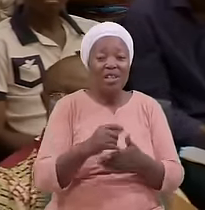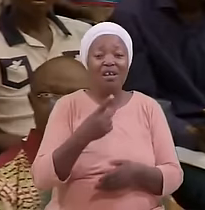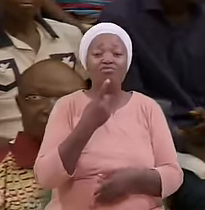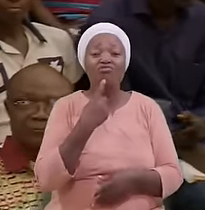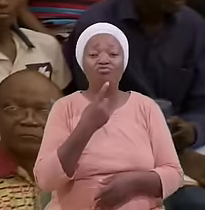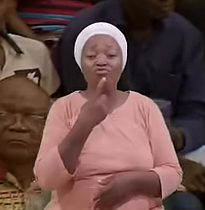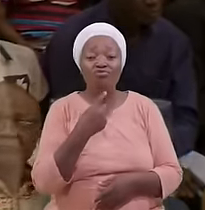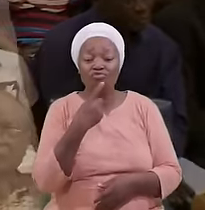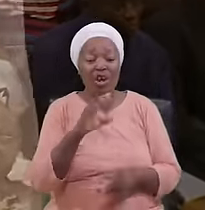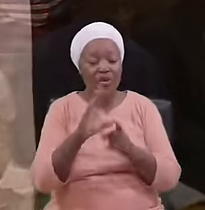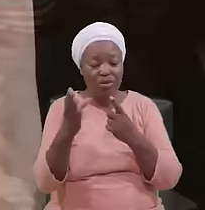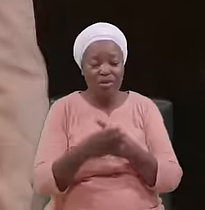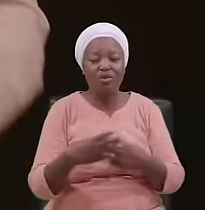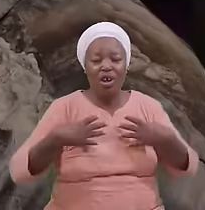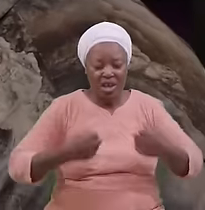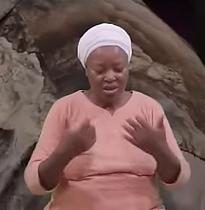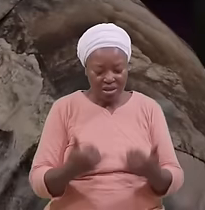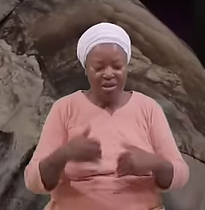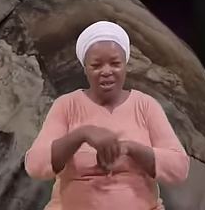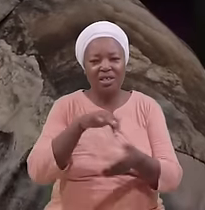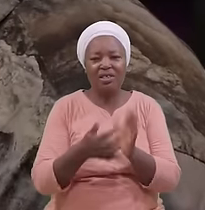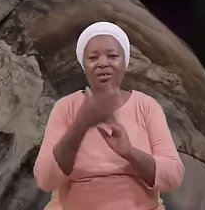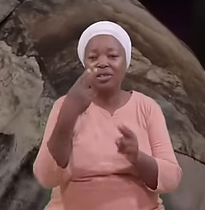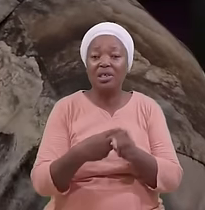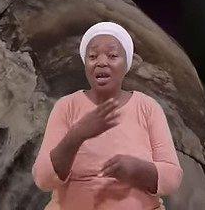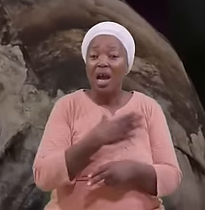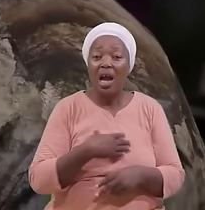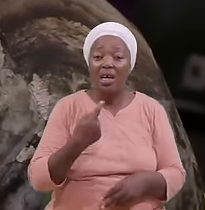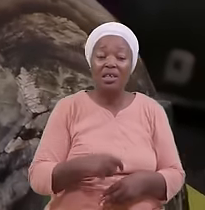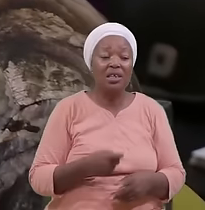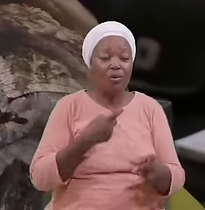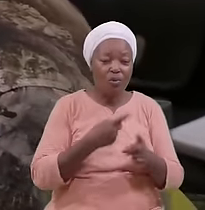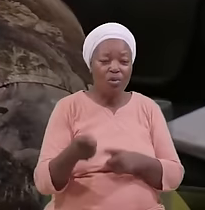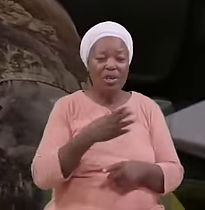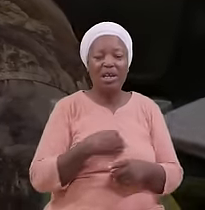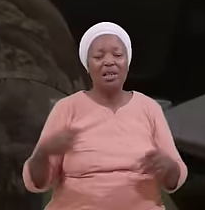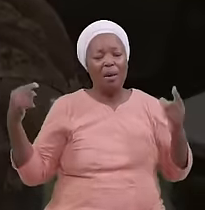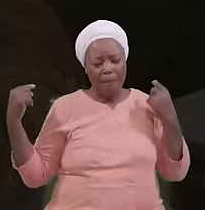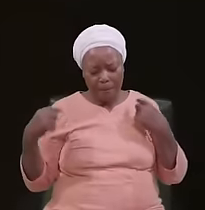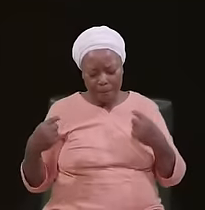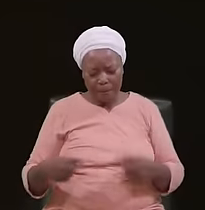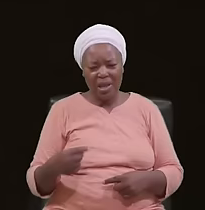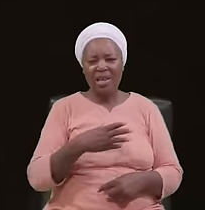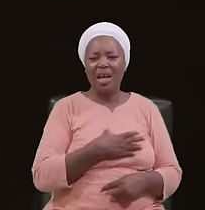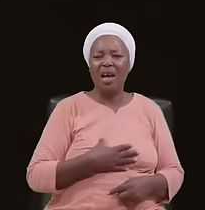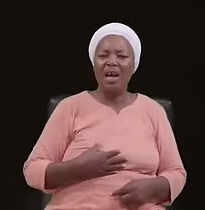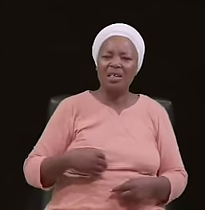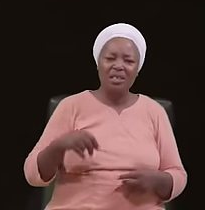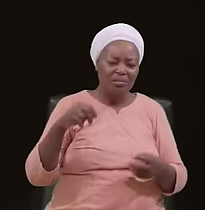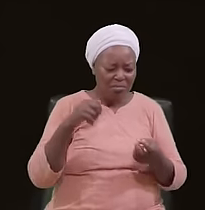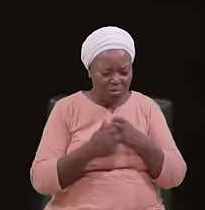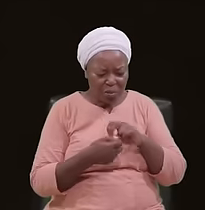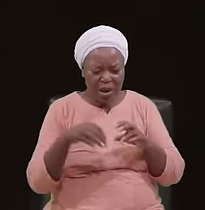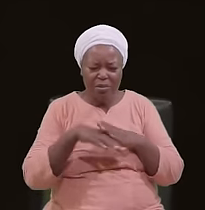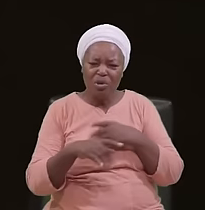condition healed tonight. And the wound and the pain and the lacerations